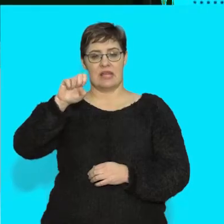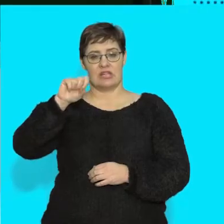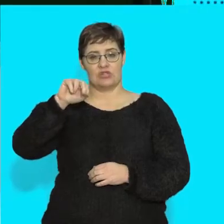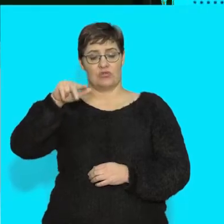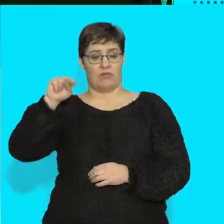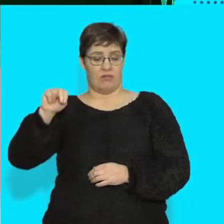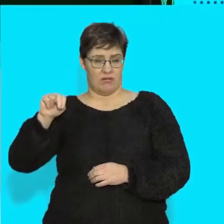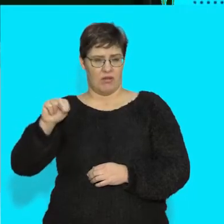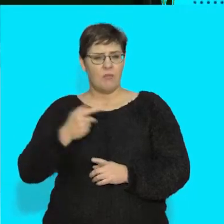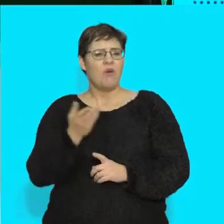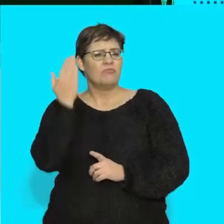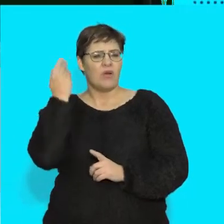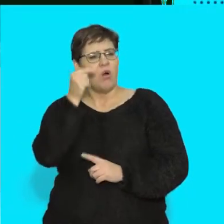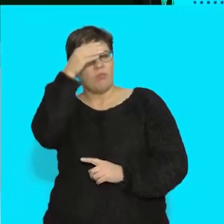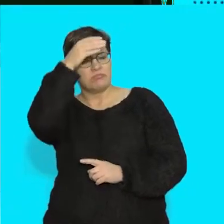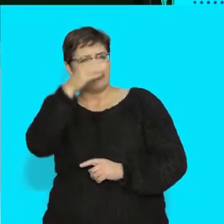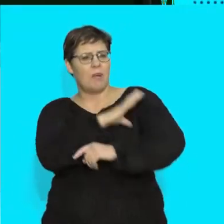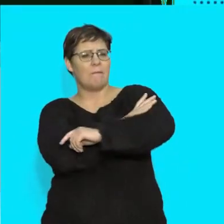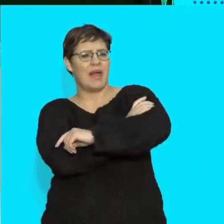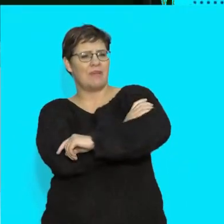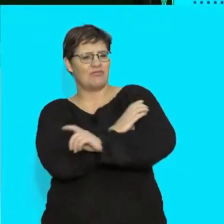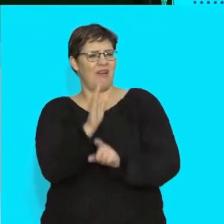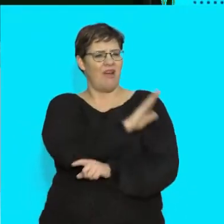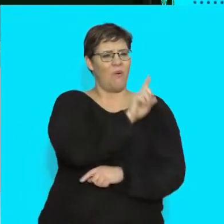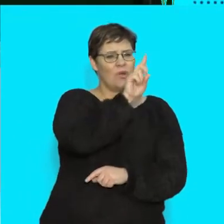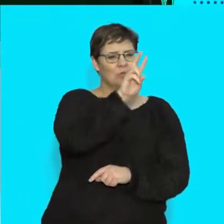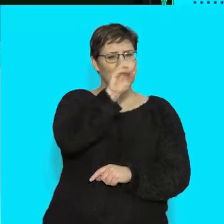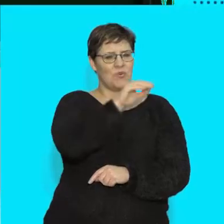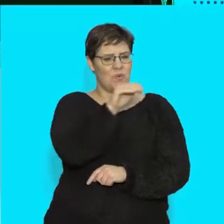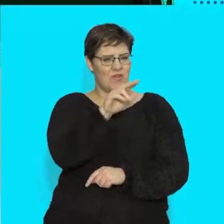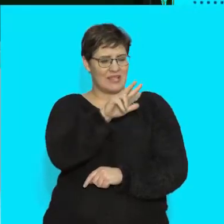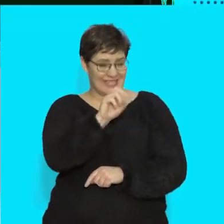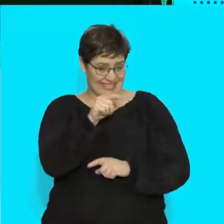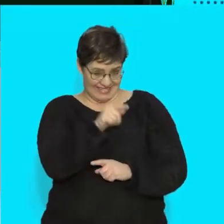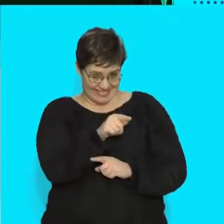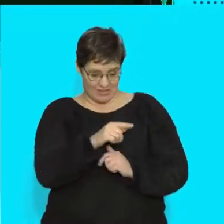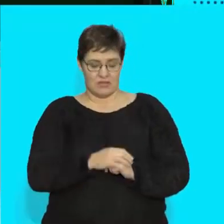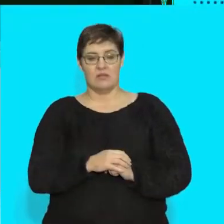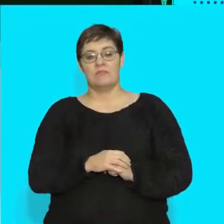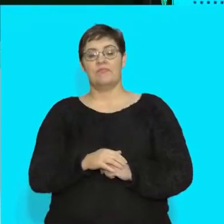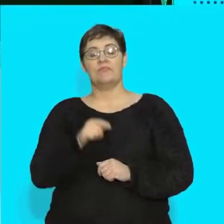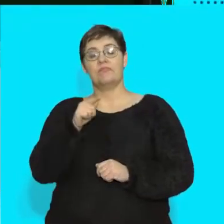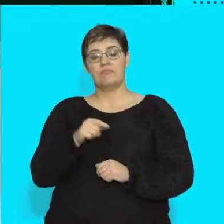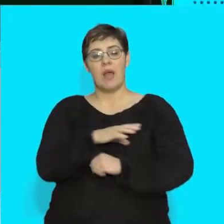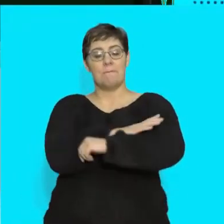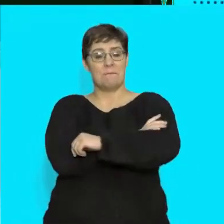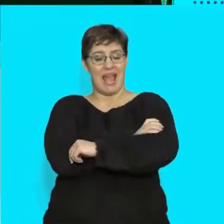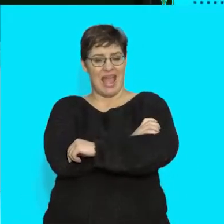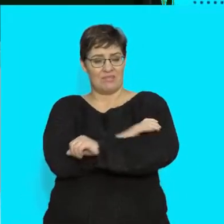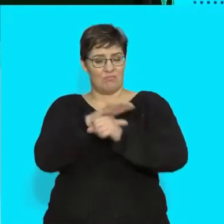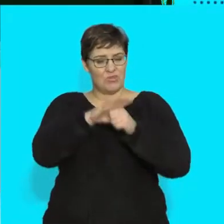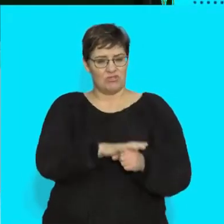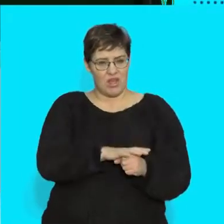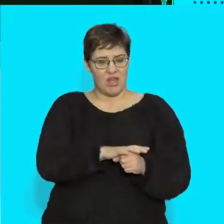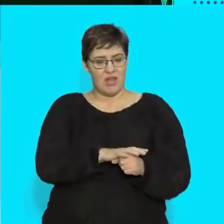this concept of blood pressure. And what blood pressure is when the blood